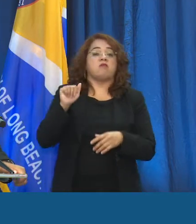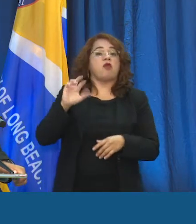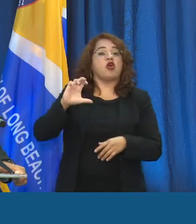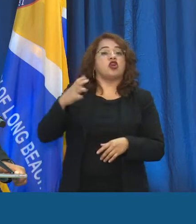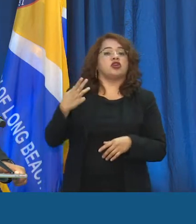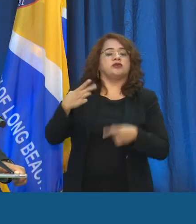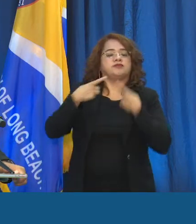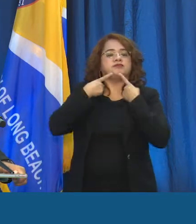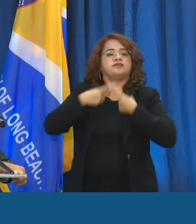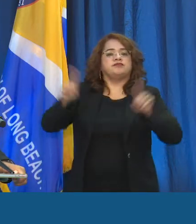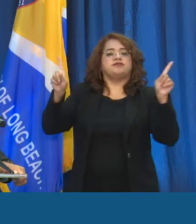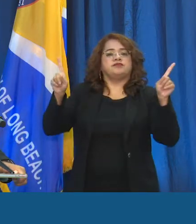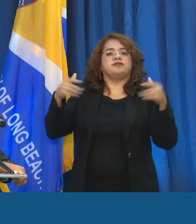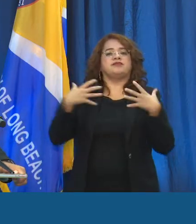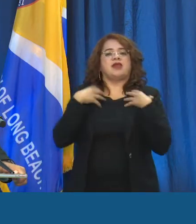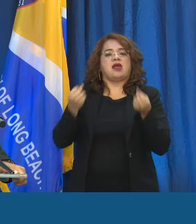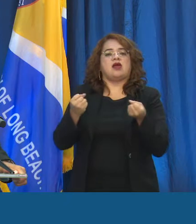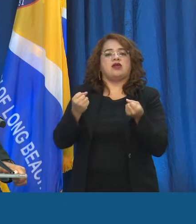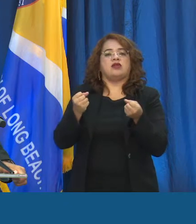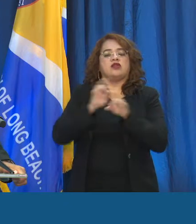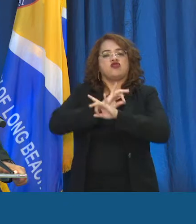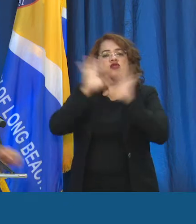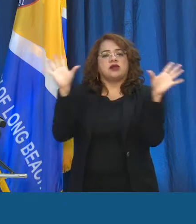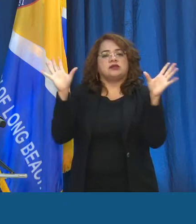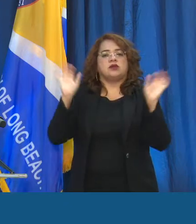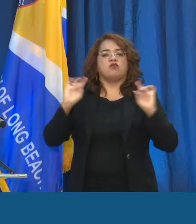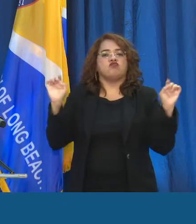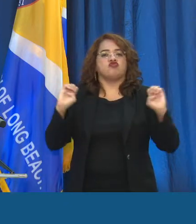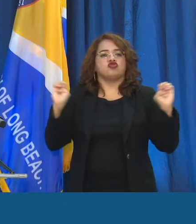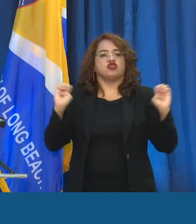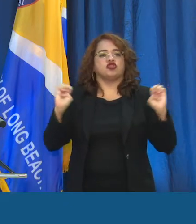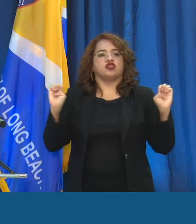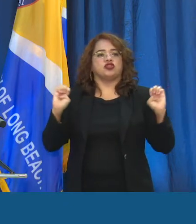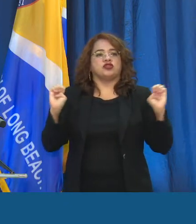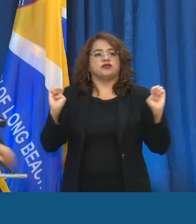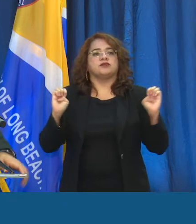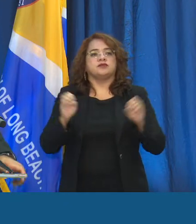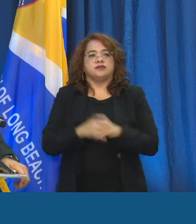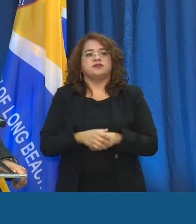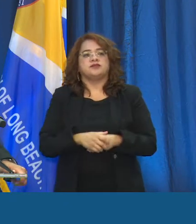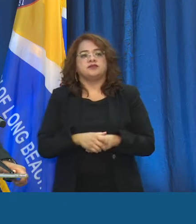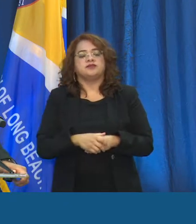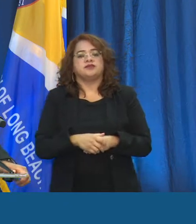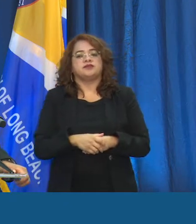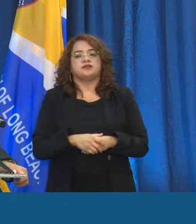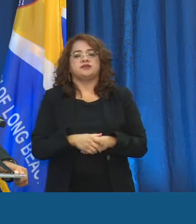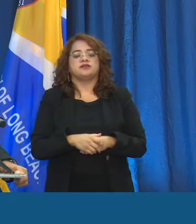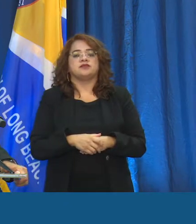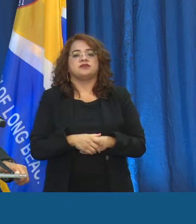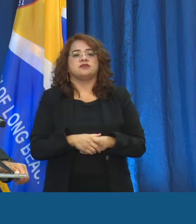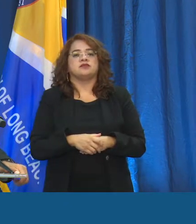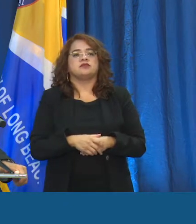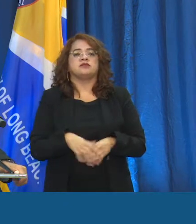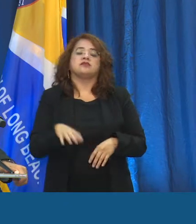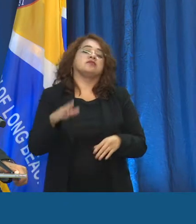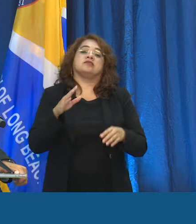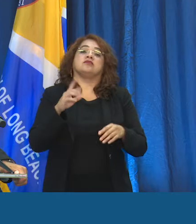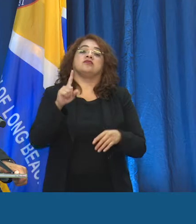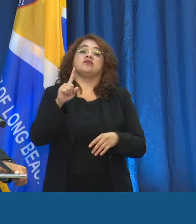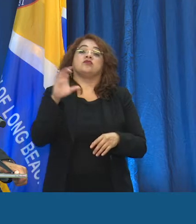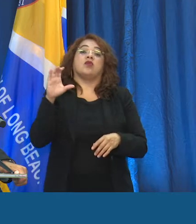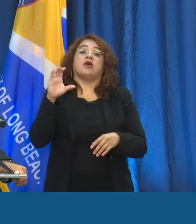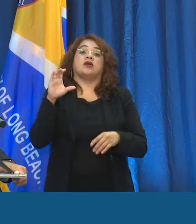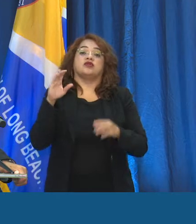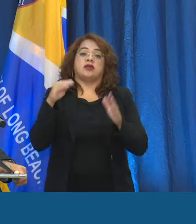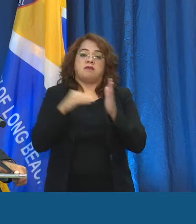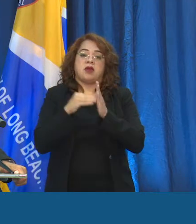March. We have spent, it's the next slide. There we go. We have spent over $100